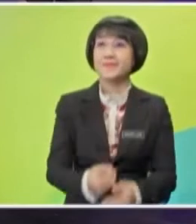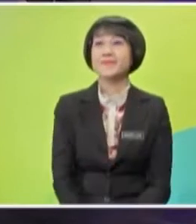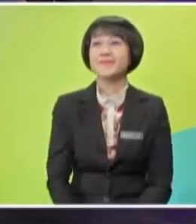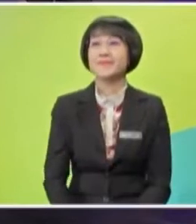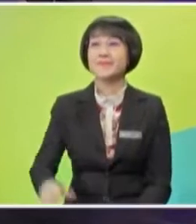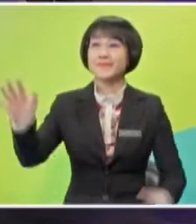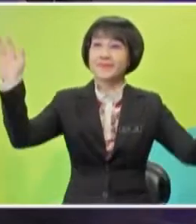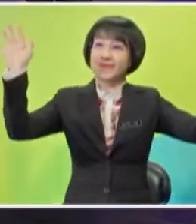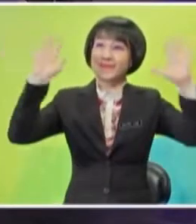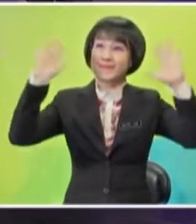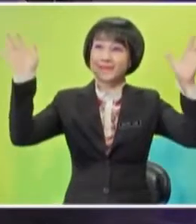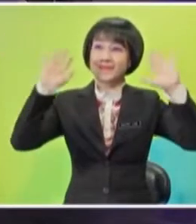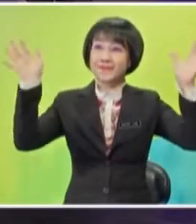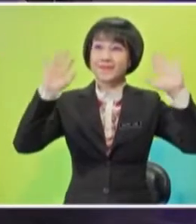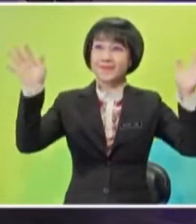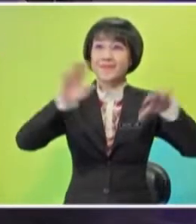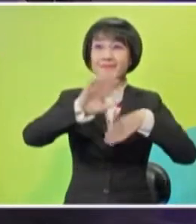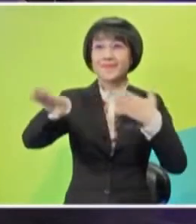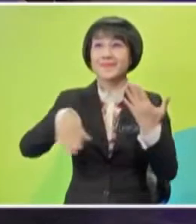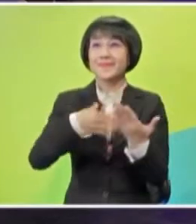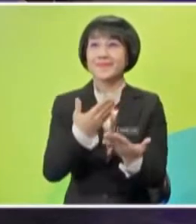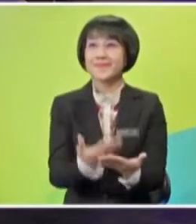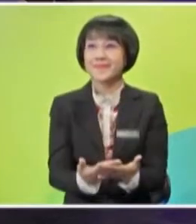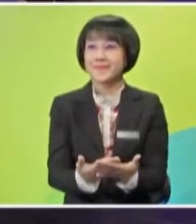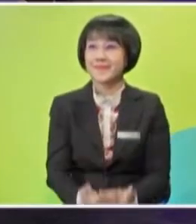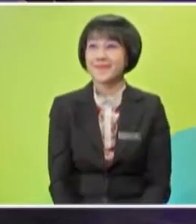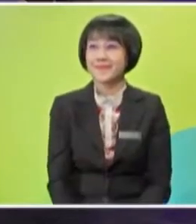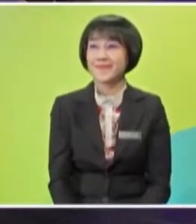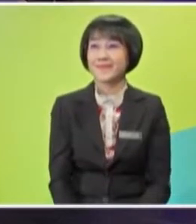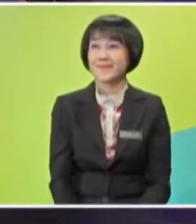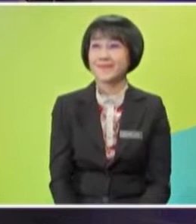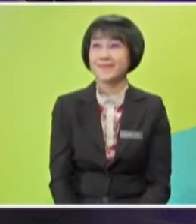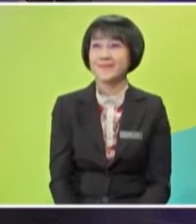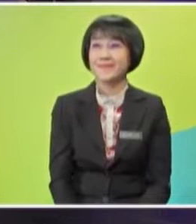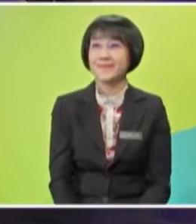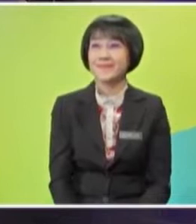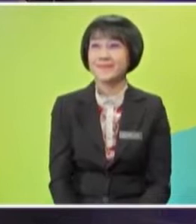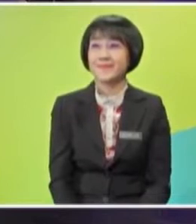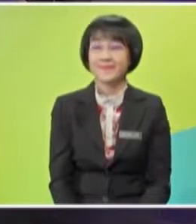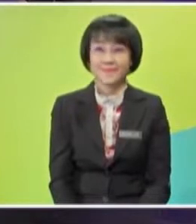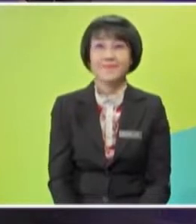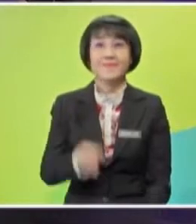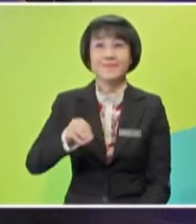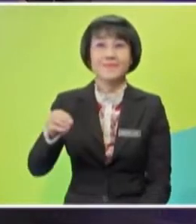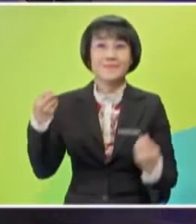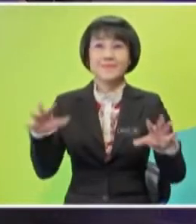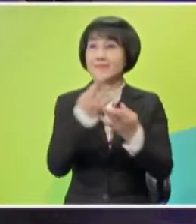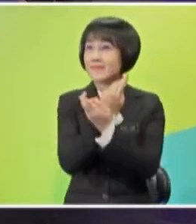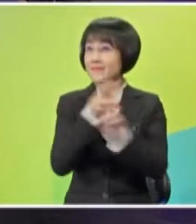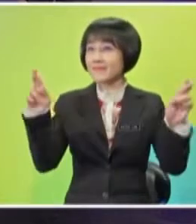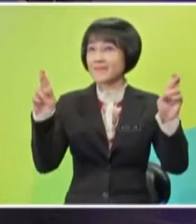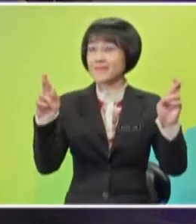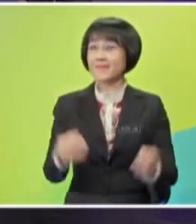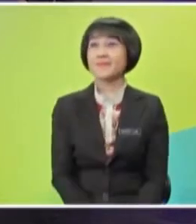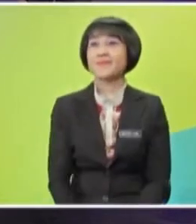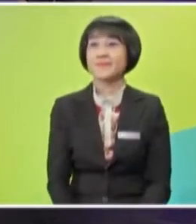Hi everyone! There we go. Our very ready faces for today. Yep. Maybe you could kindly introduce